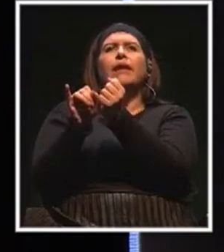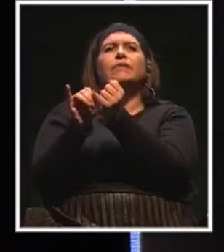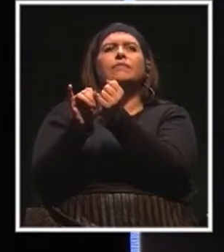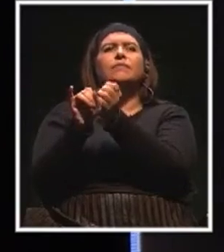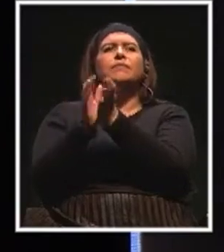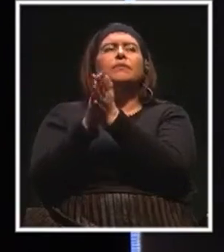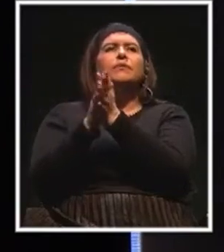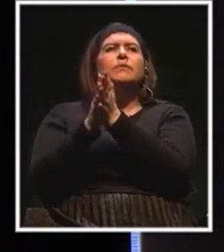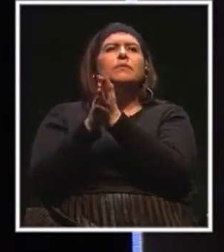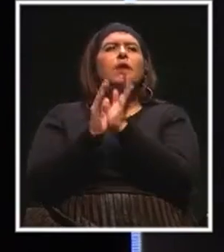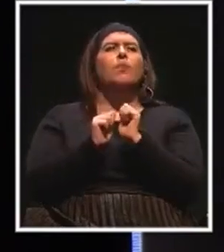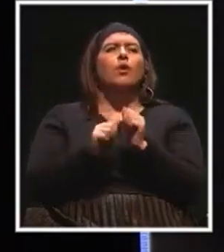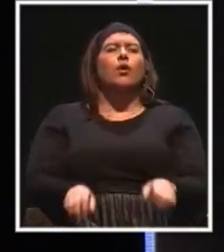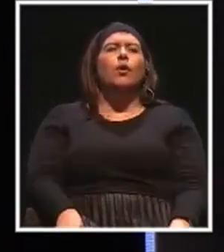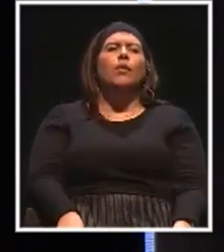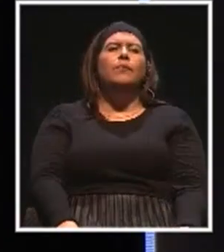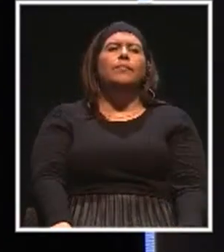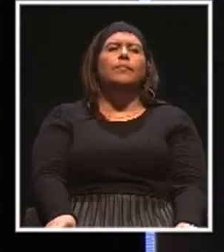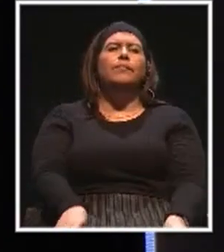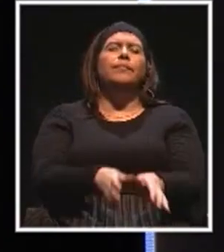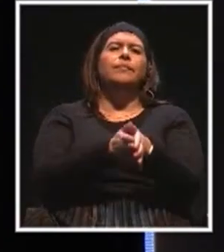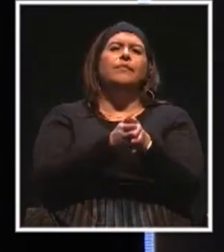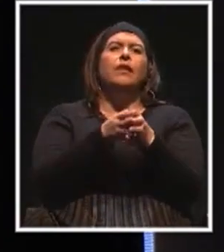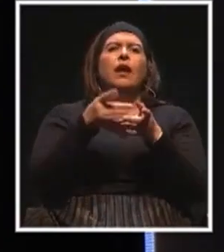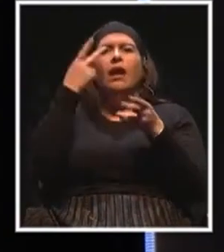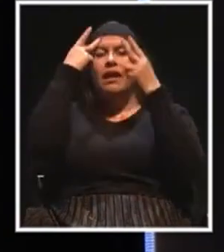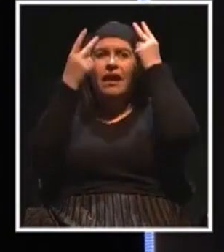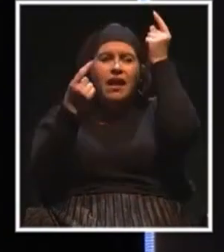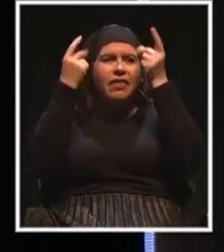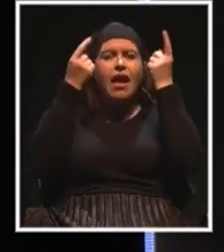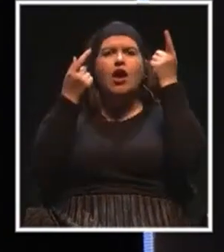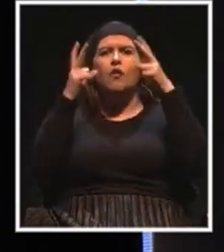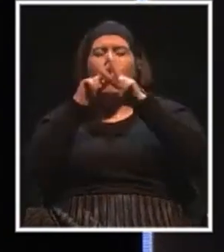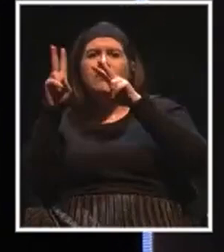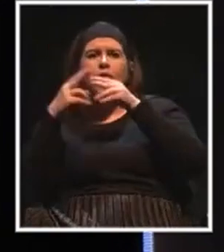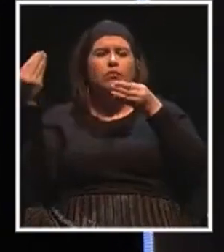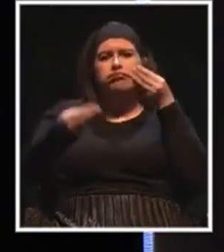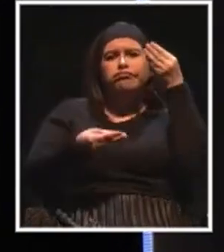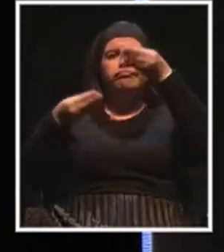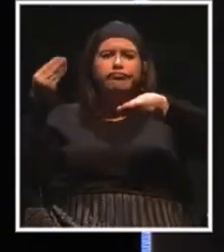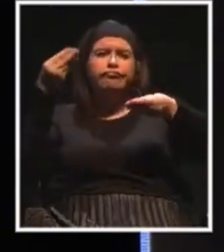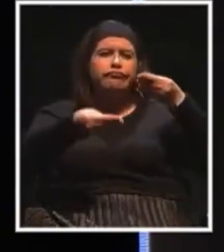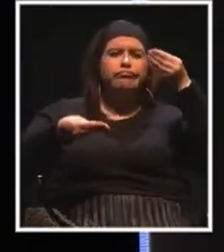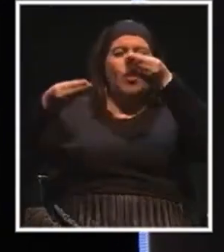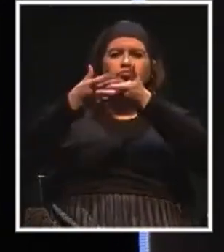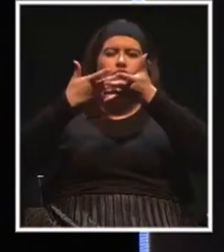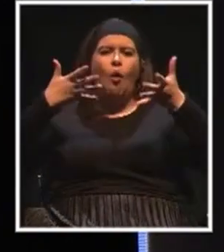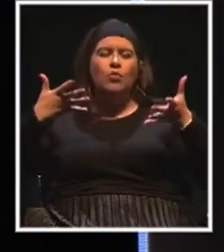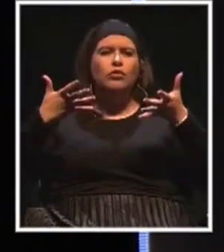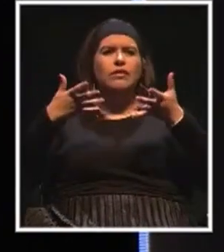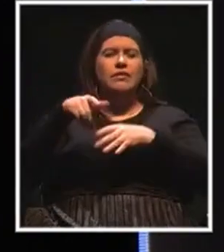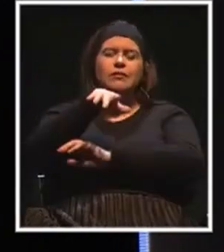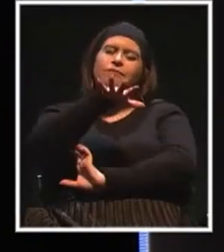sort of, submitting ideas of what should we do, or how should we do this one, how should we do this one, how should we do this one. This is one of the rare times where